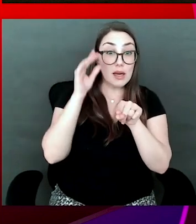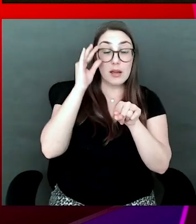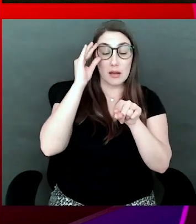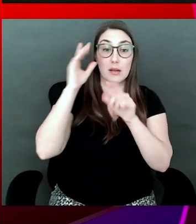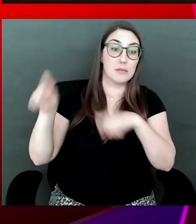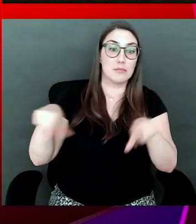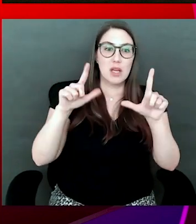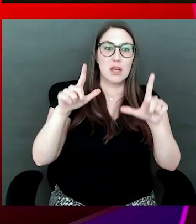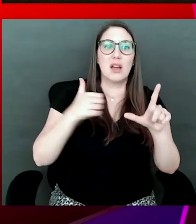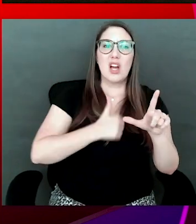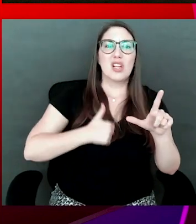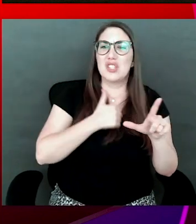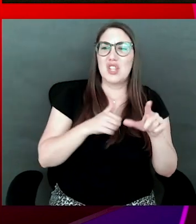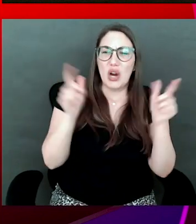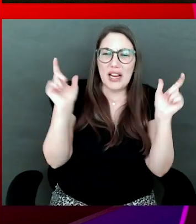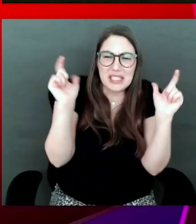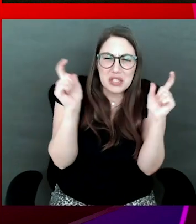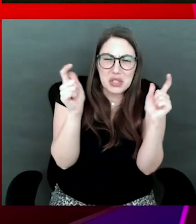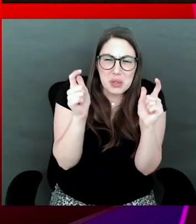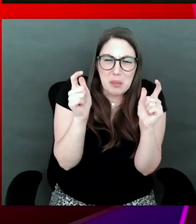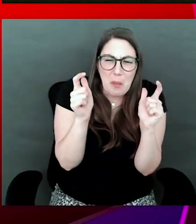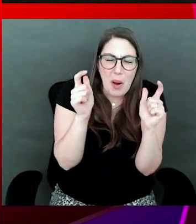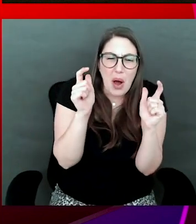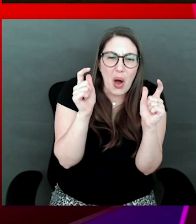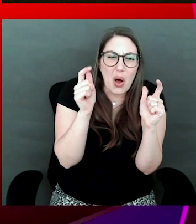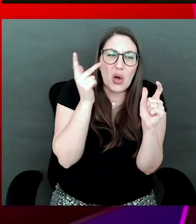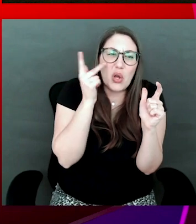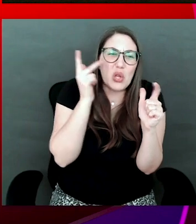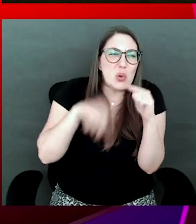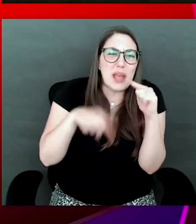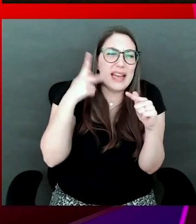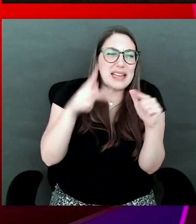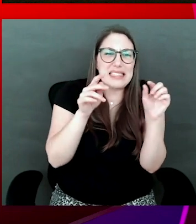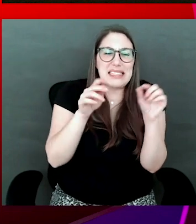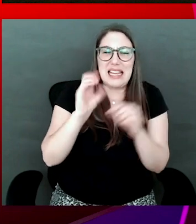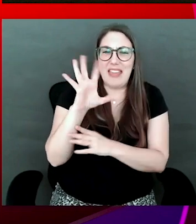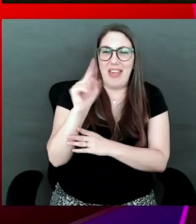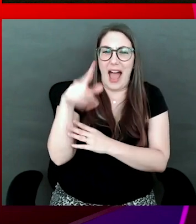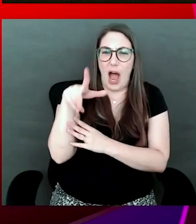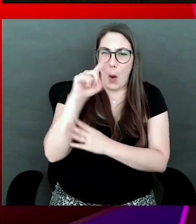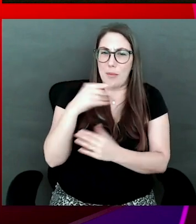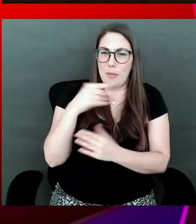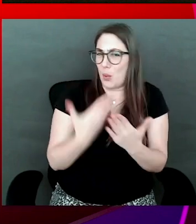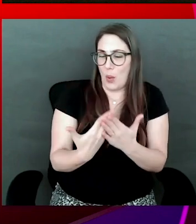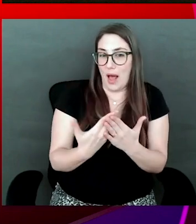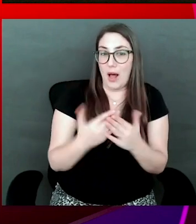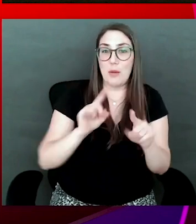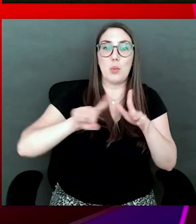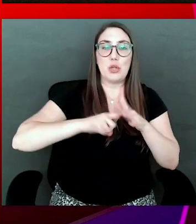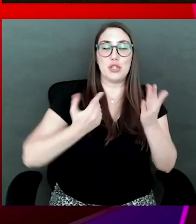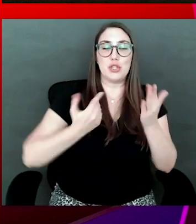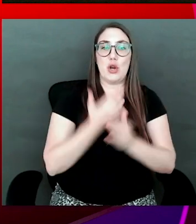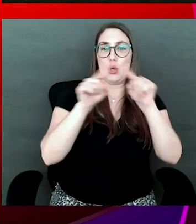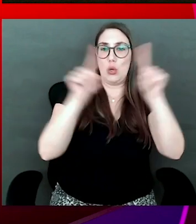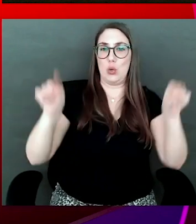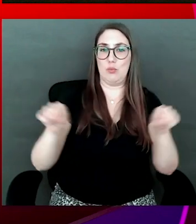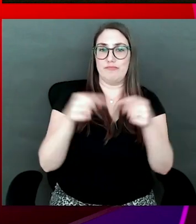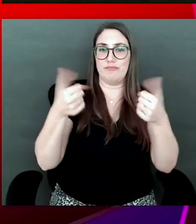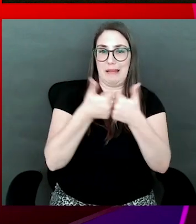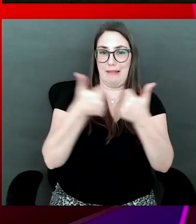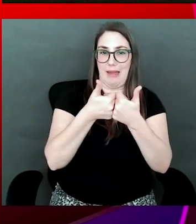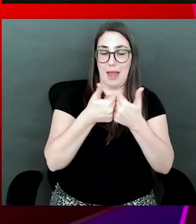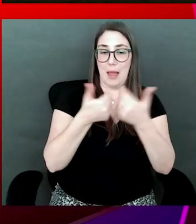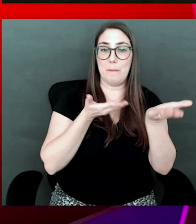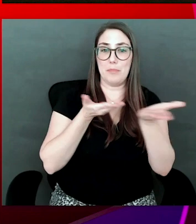the font is really small, so you can't really see the console output that well. But we'll start a new game server. So this is a local game server using